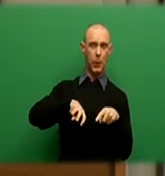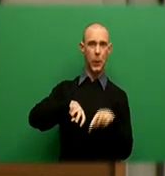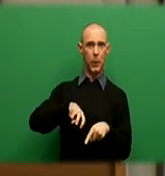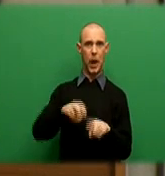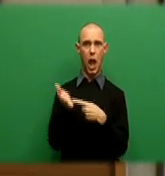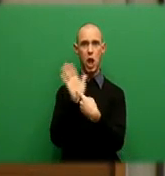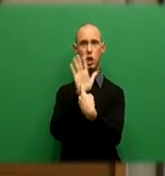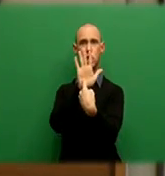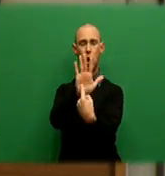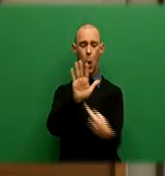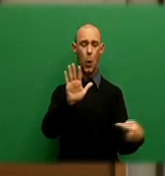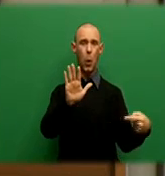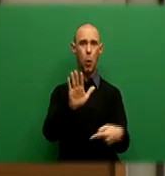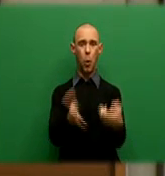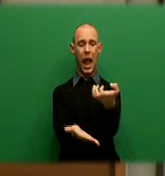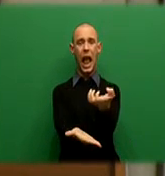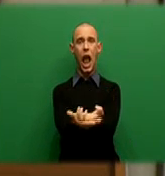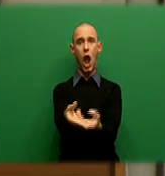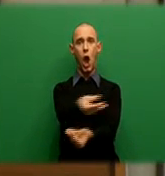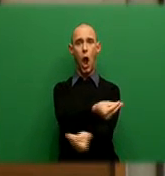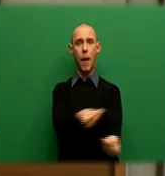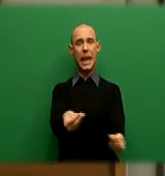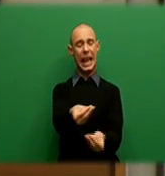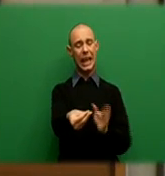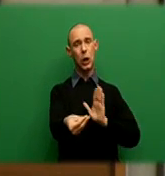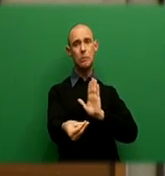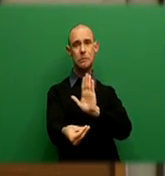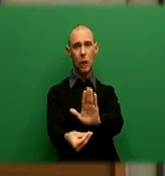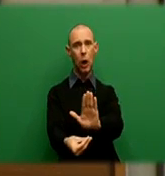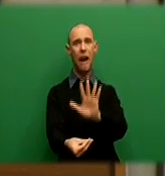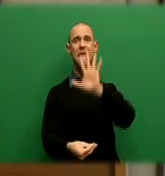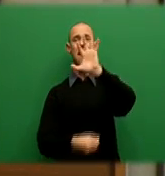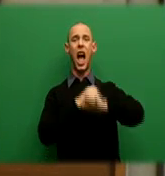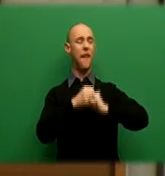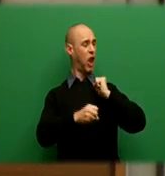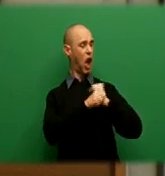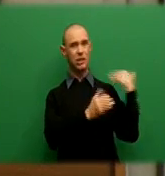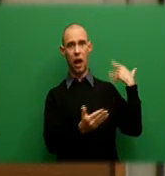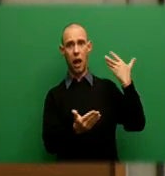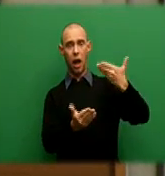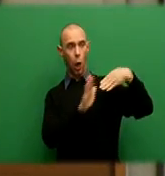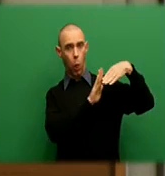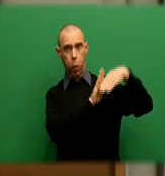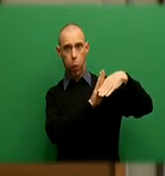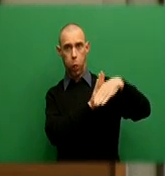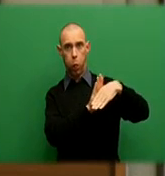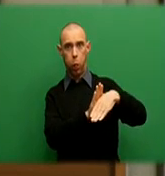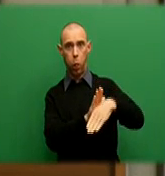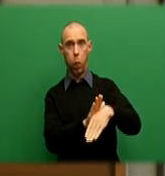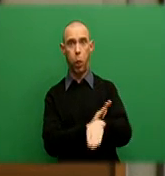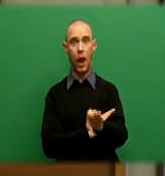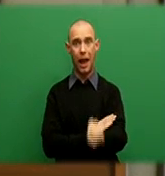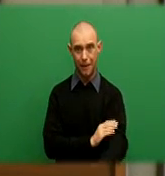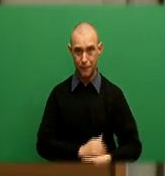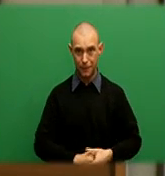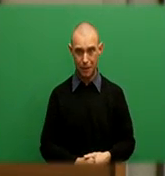low and masked a collapse in the manufacturing confidence index. The GDP slowdown